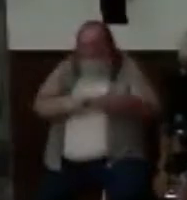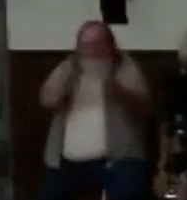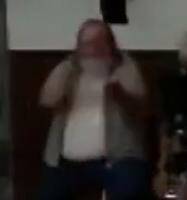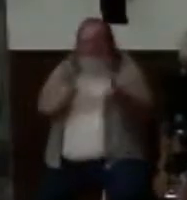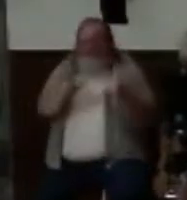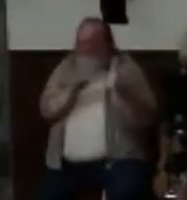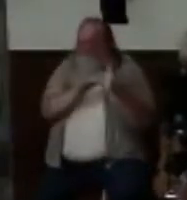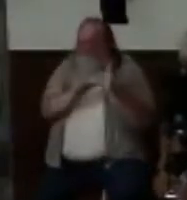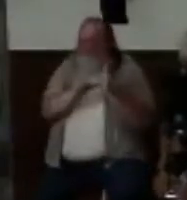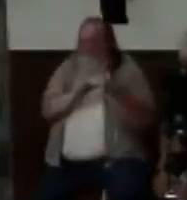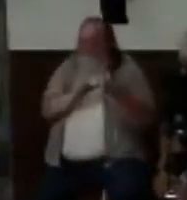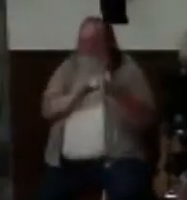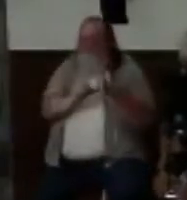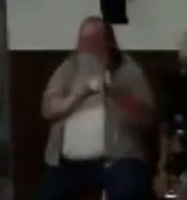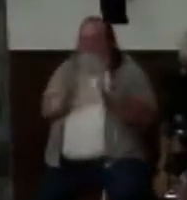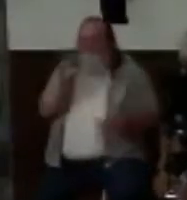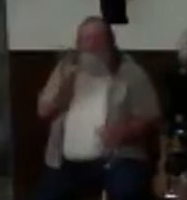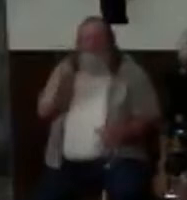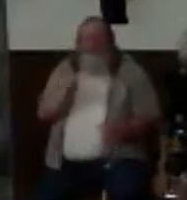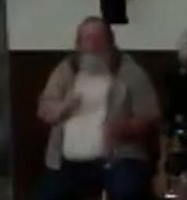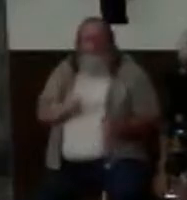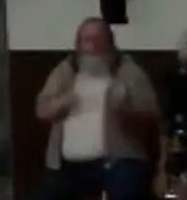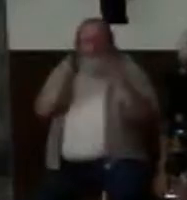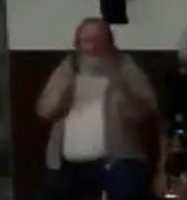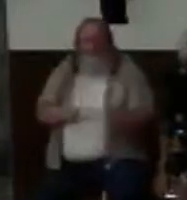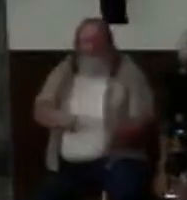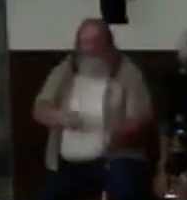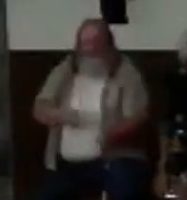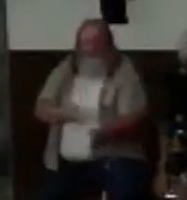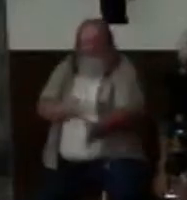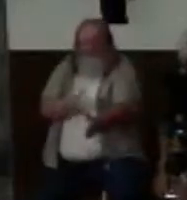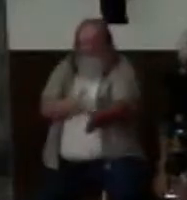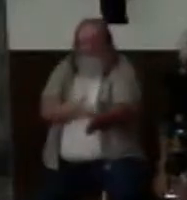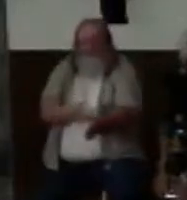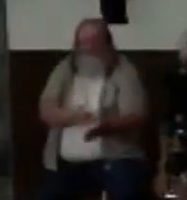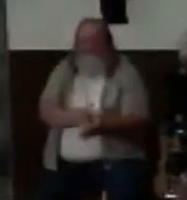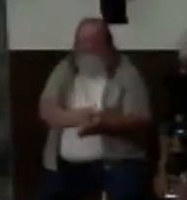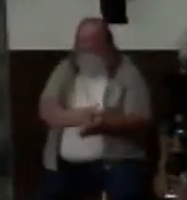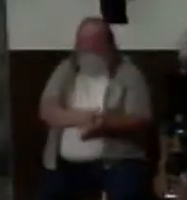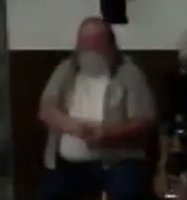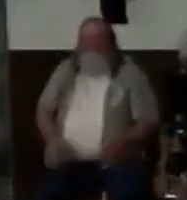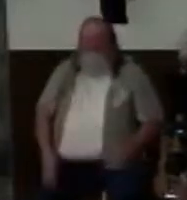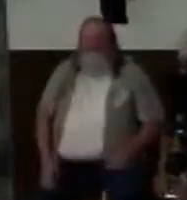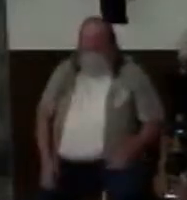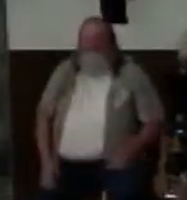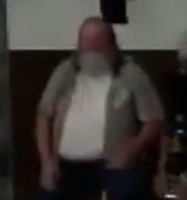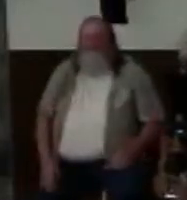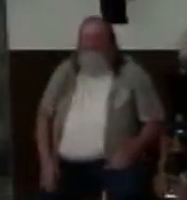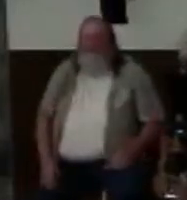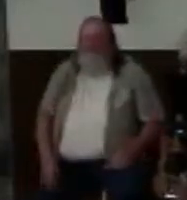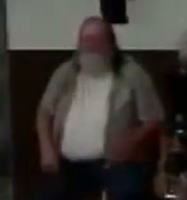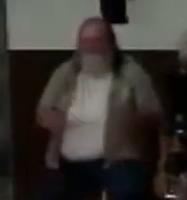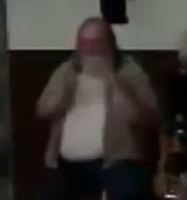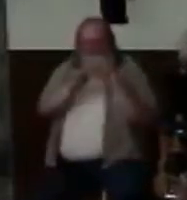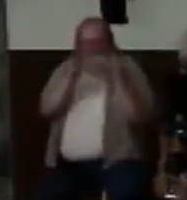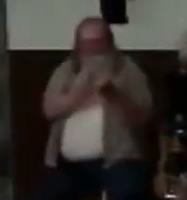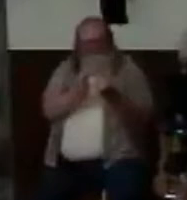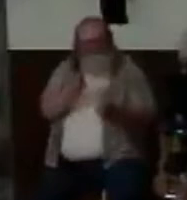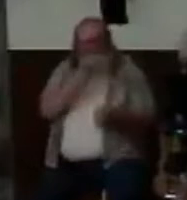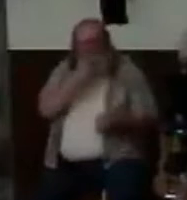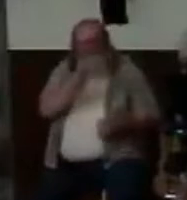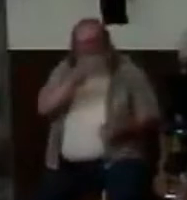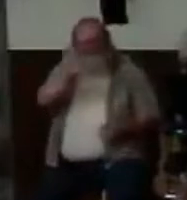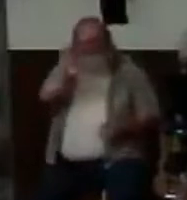you're trying to kill me. The crowd replied, you're demon-possessed. Who's trying to kill you?